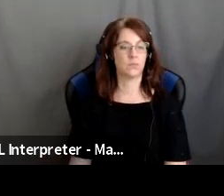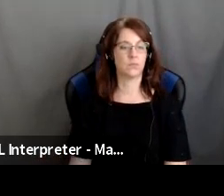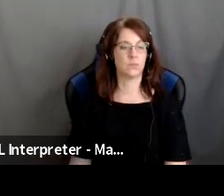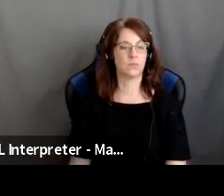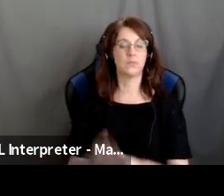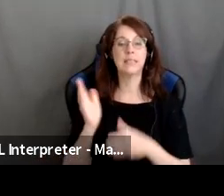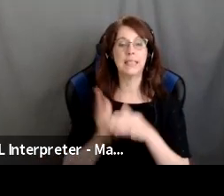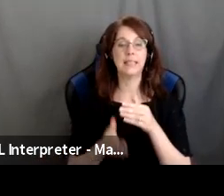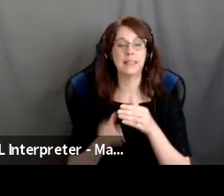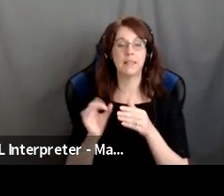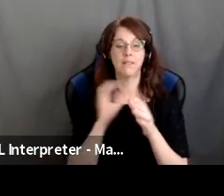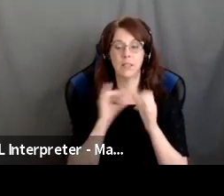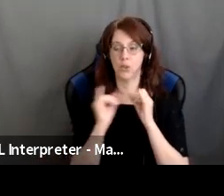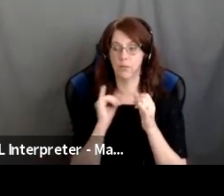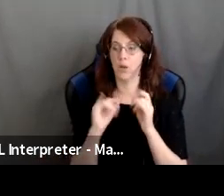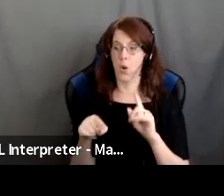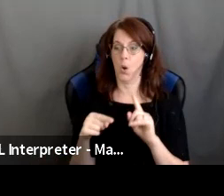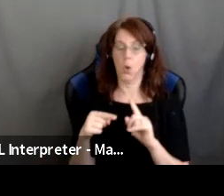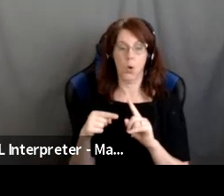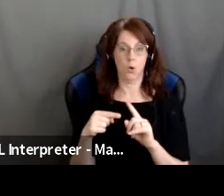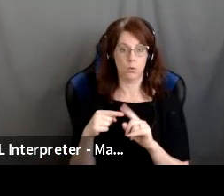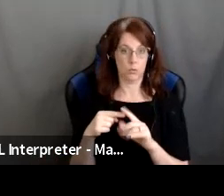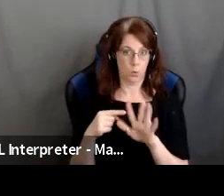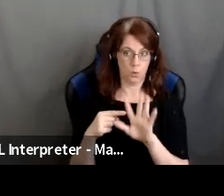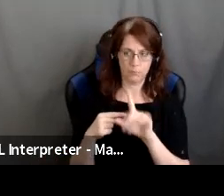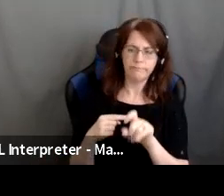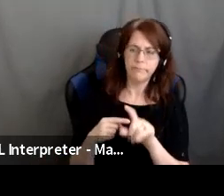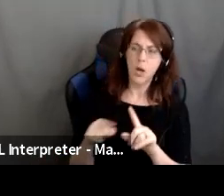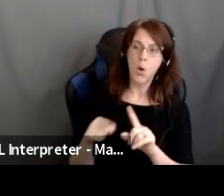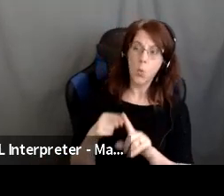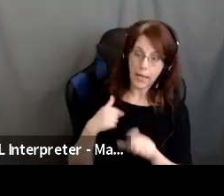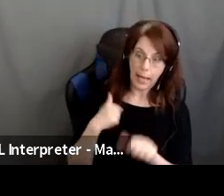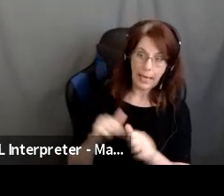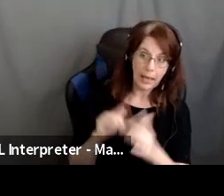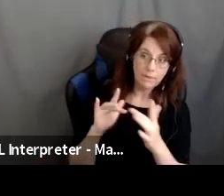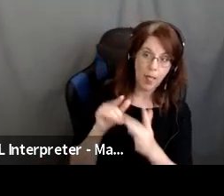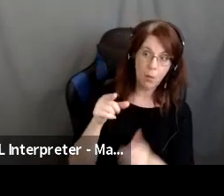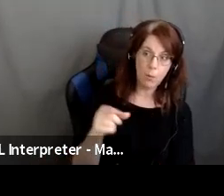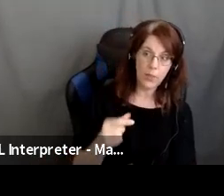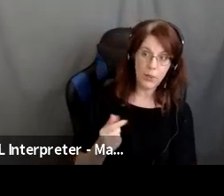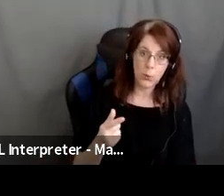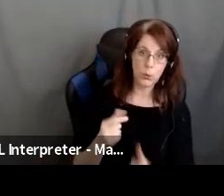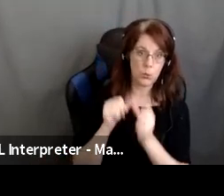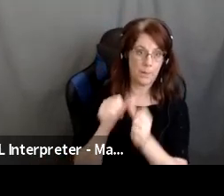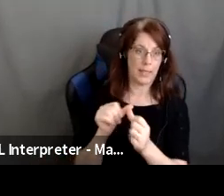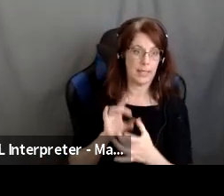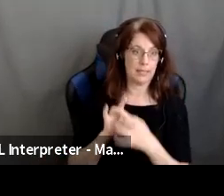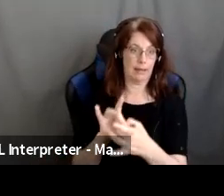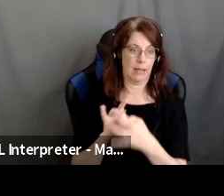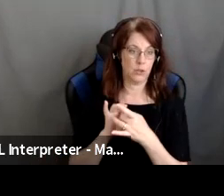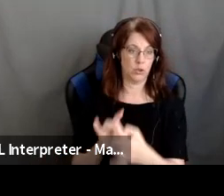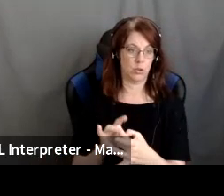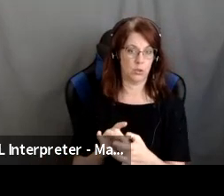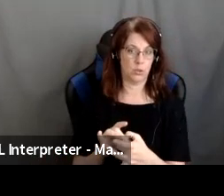end of the interview. When you want to have them ask, when can I follow up, so they can maintain that connection? Because